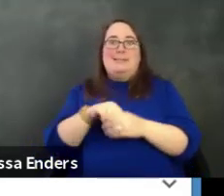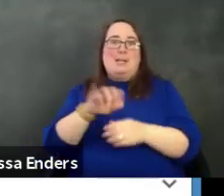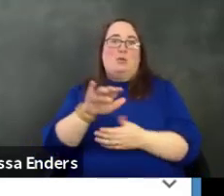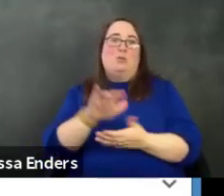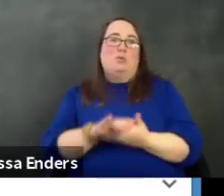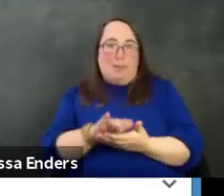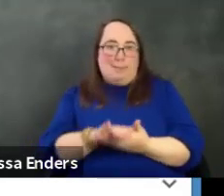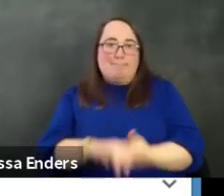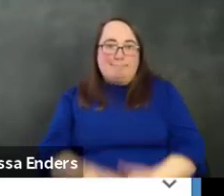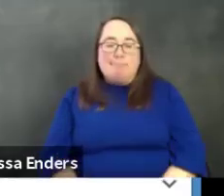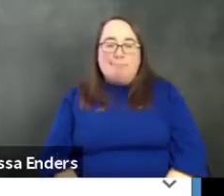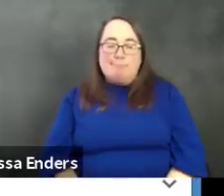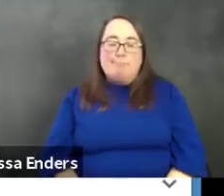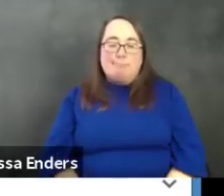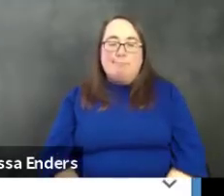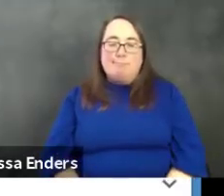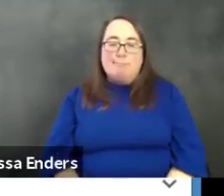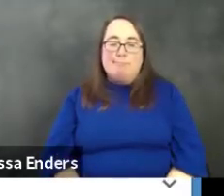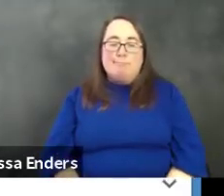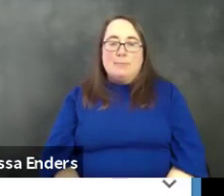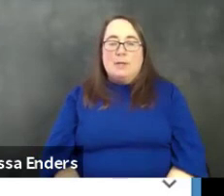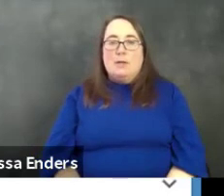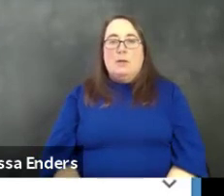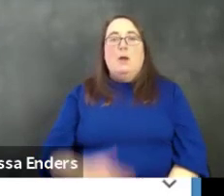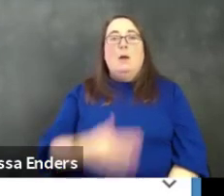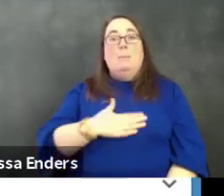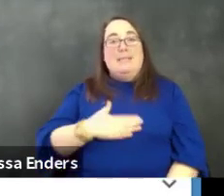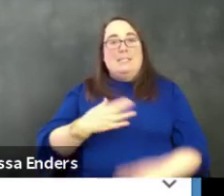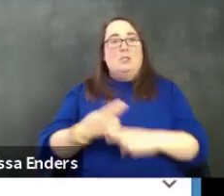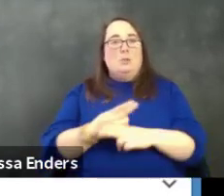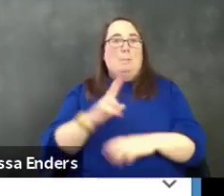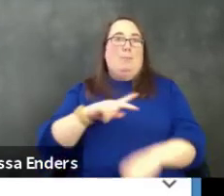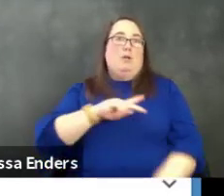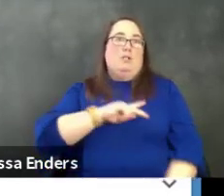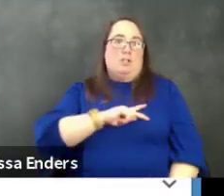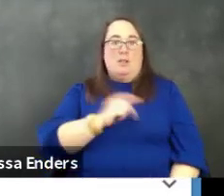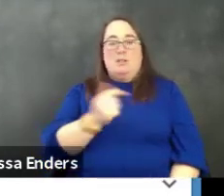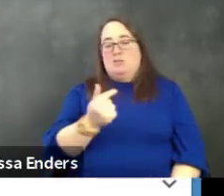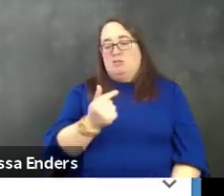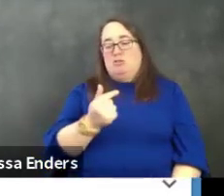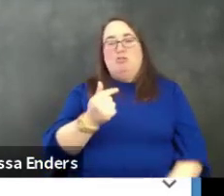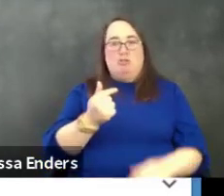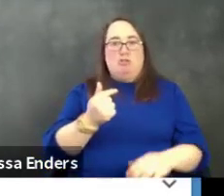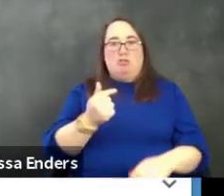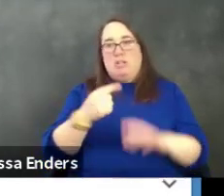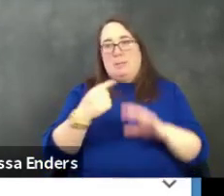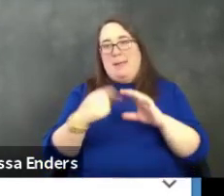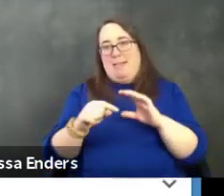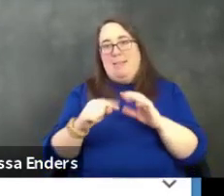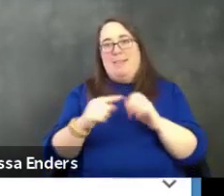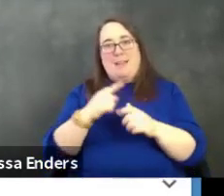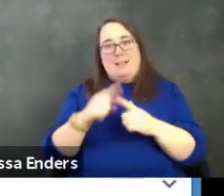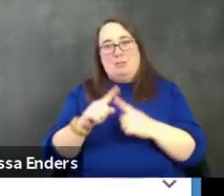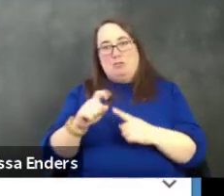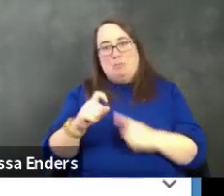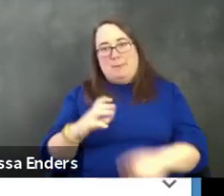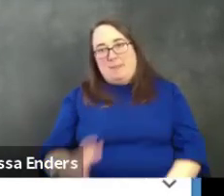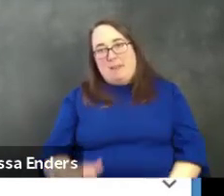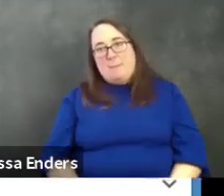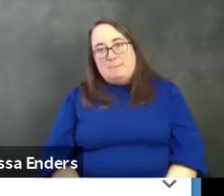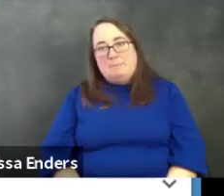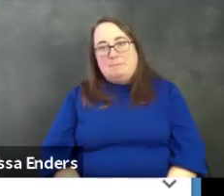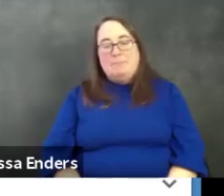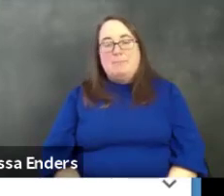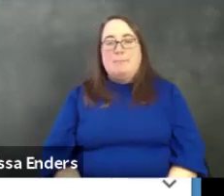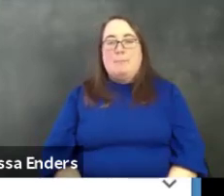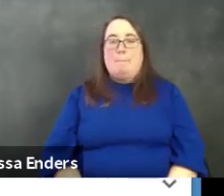work email. So please use your personal Gmail. Once you do that, you should be able to get in, okay? It